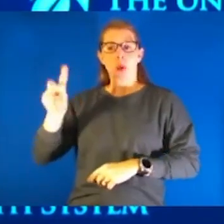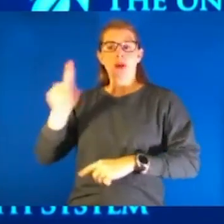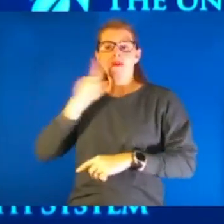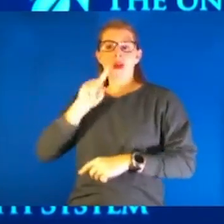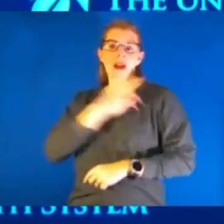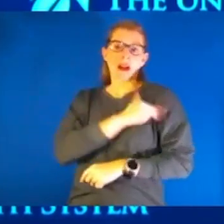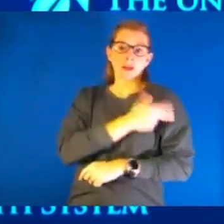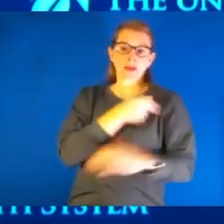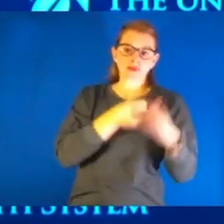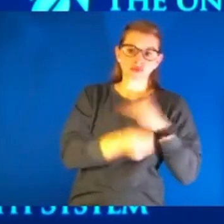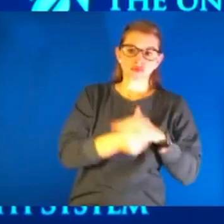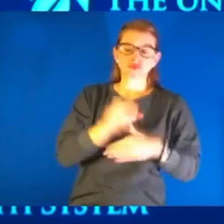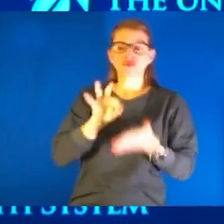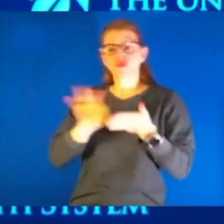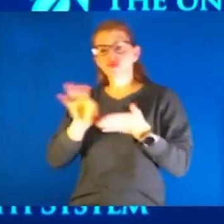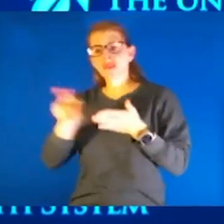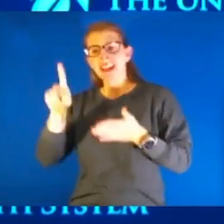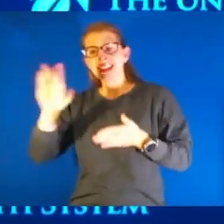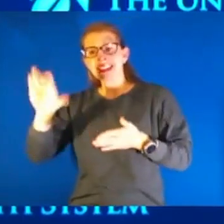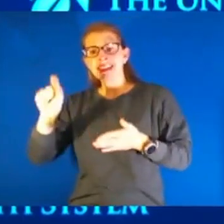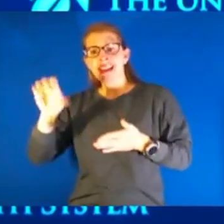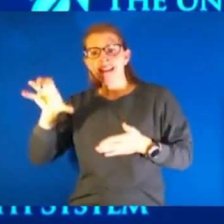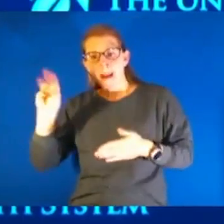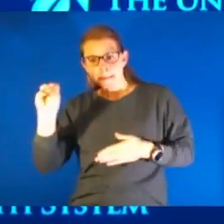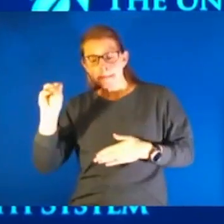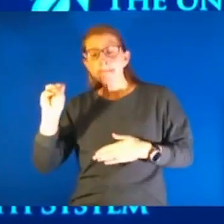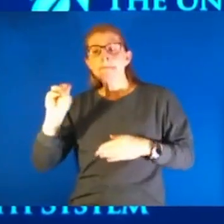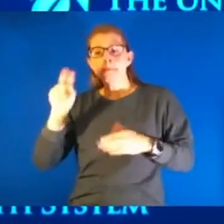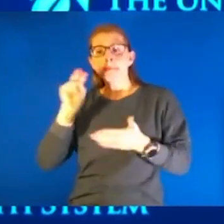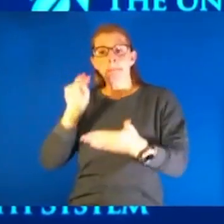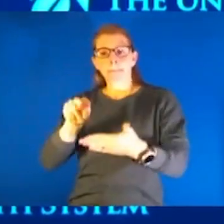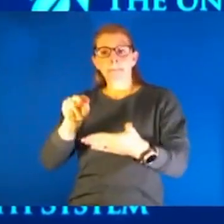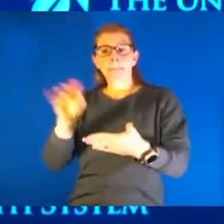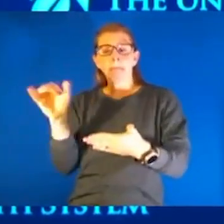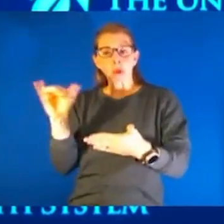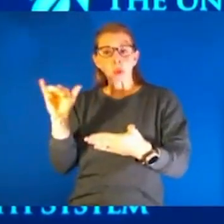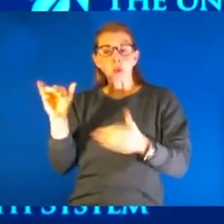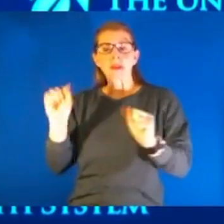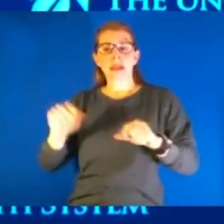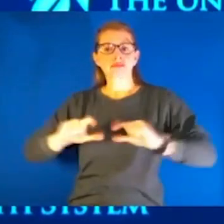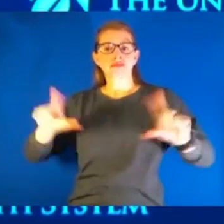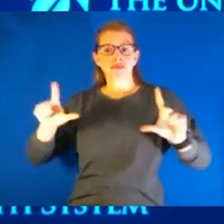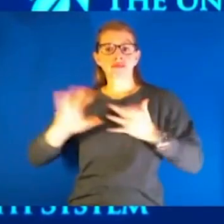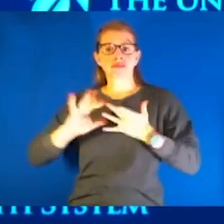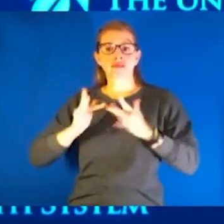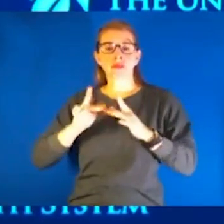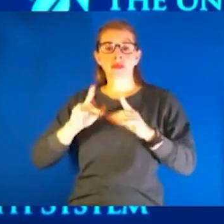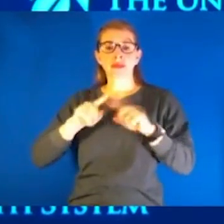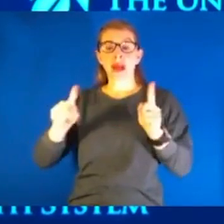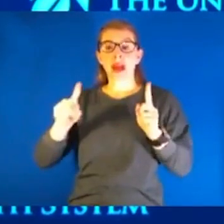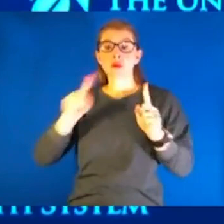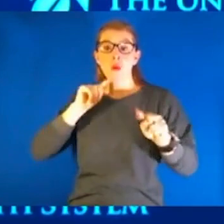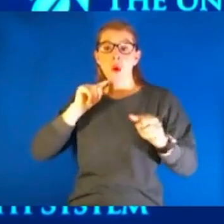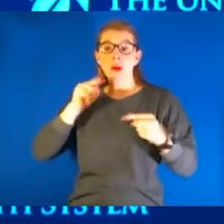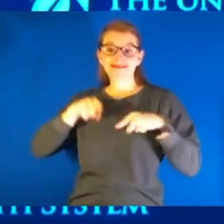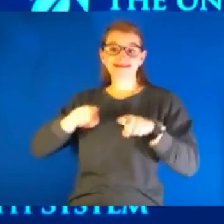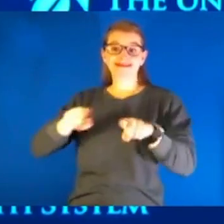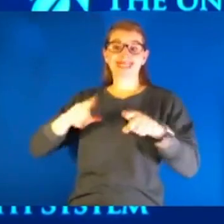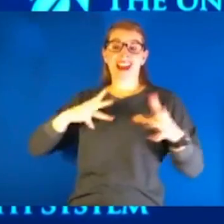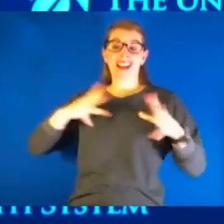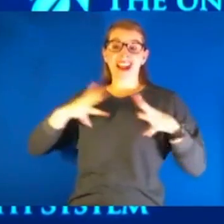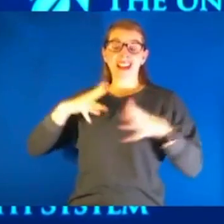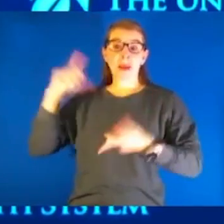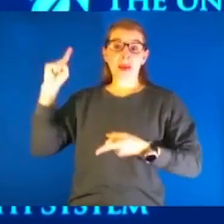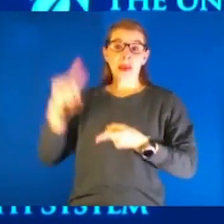follow it at kansas.com as well. But the challenge has been that the lack of reporting over the holidays makes it especially difficult to know what the numbers are.